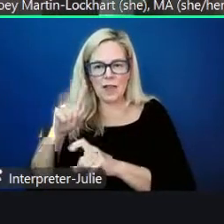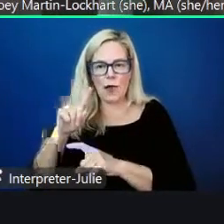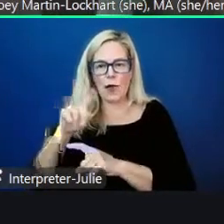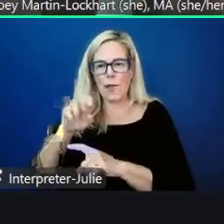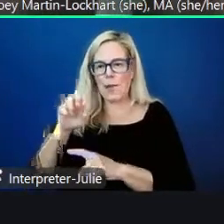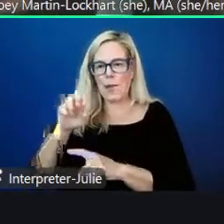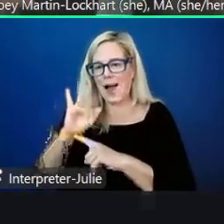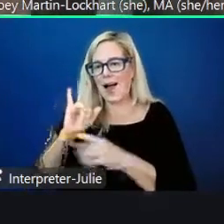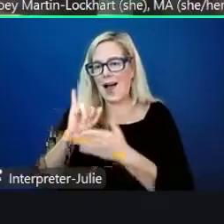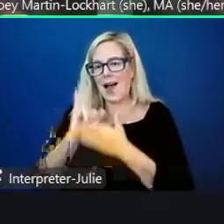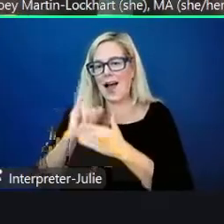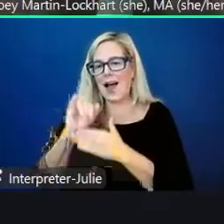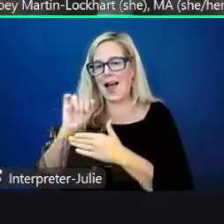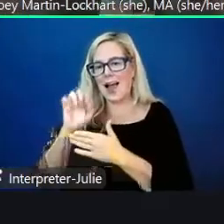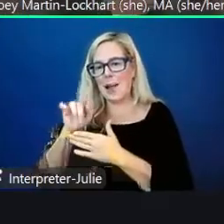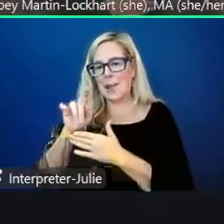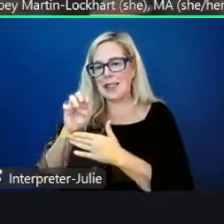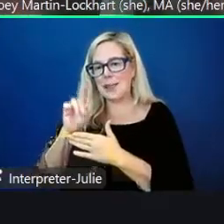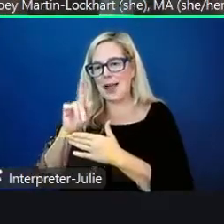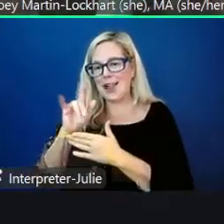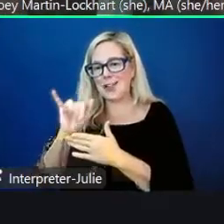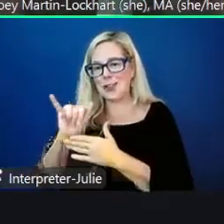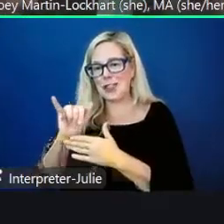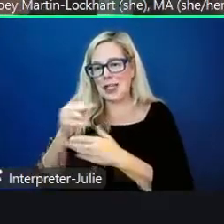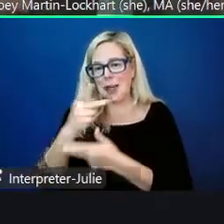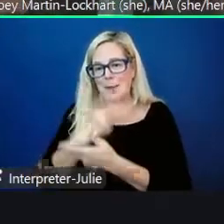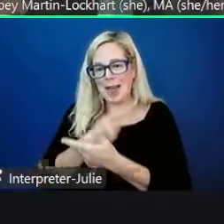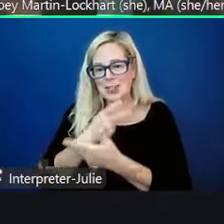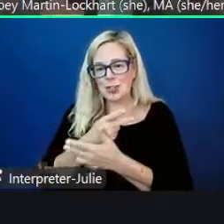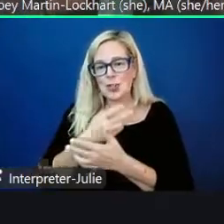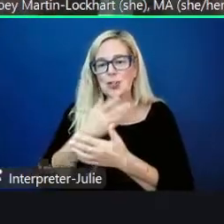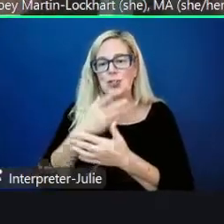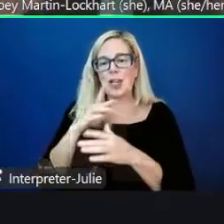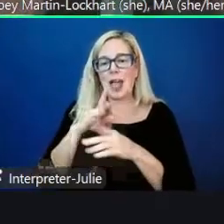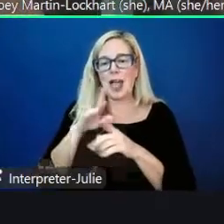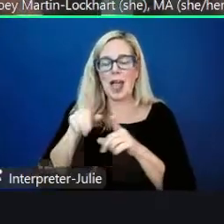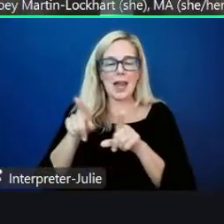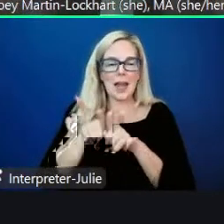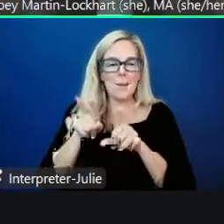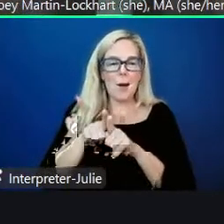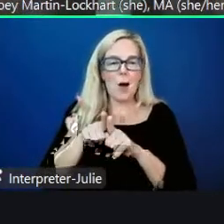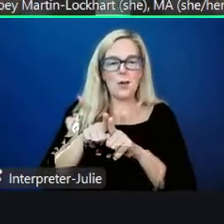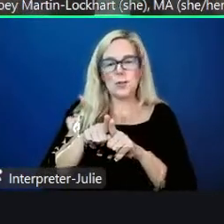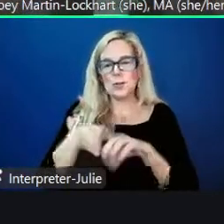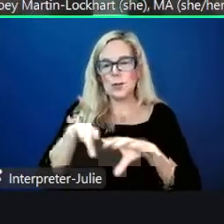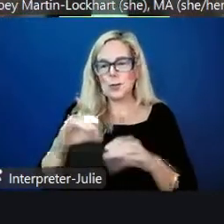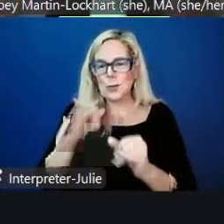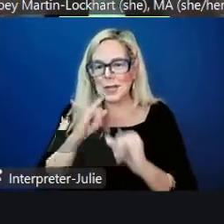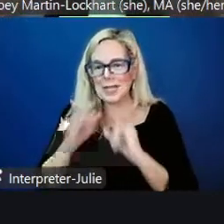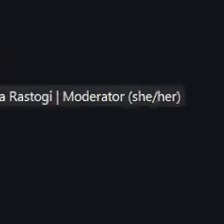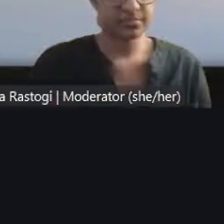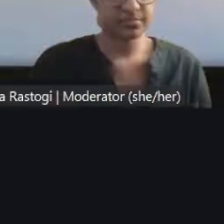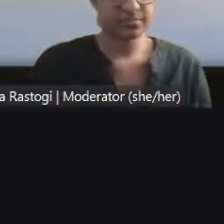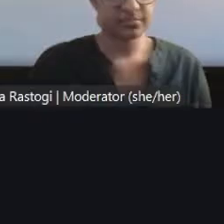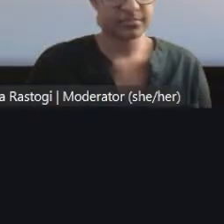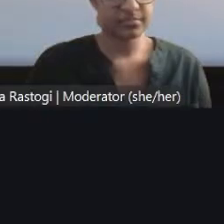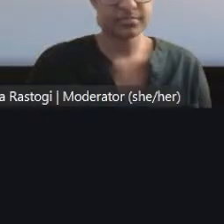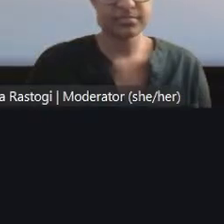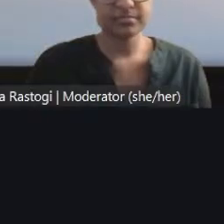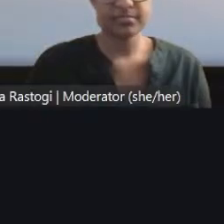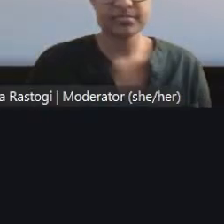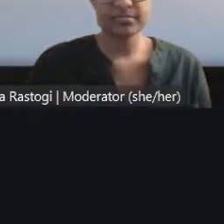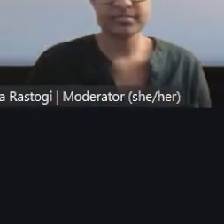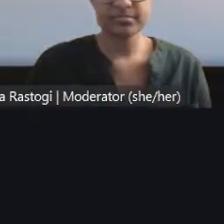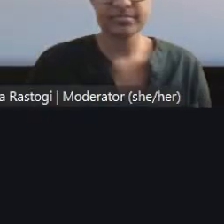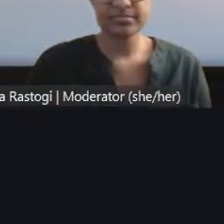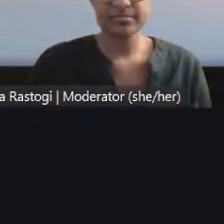and I'm also continuing interviews, so you all are welcome to participate, and there's links here. So I would love to hear from all of you. What's